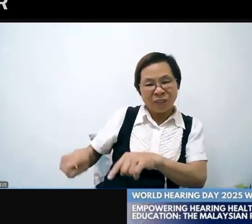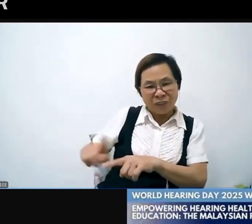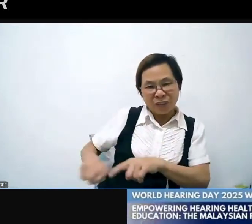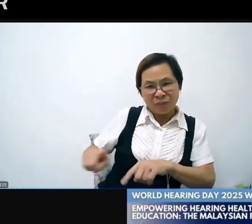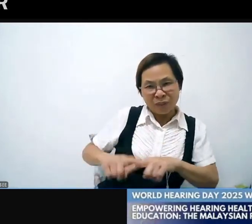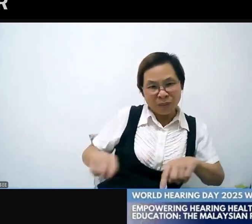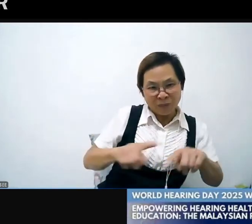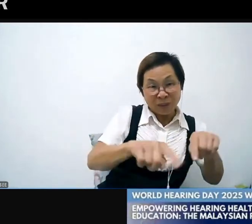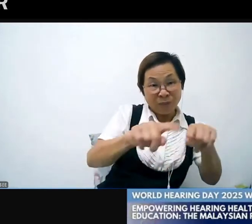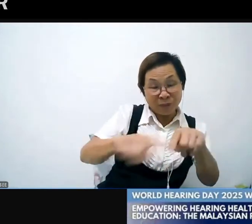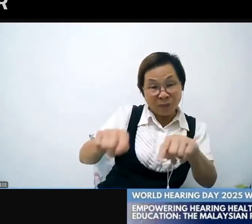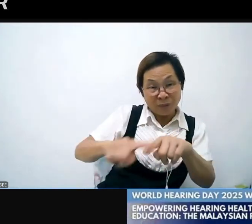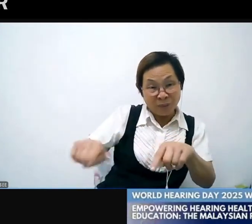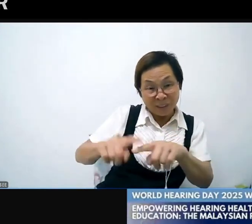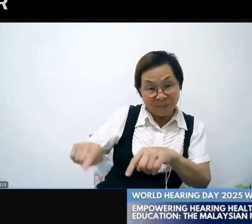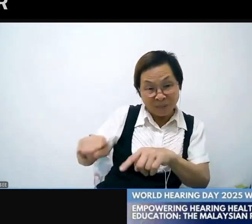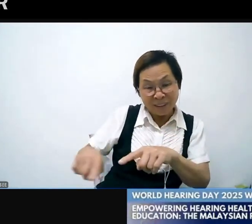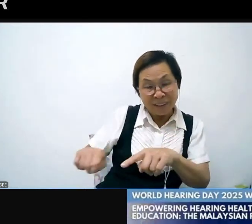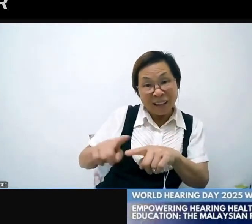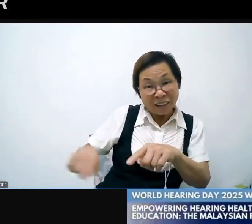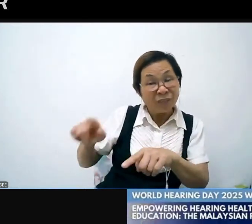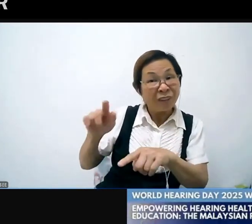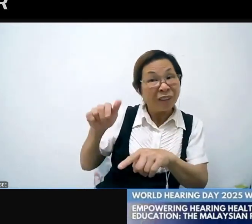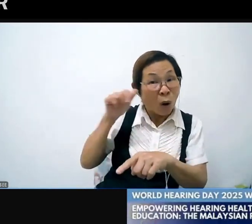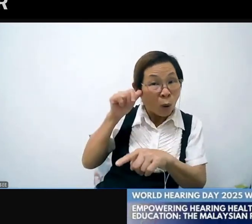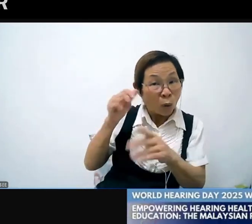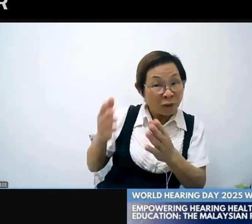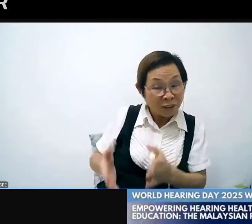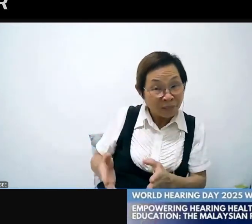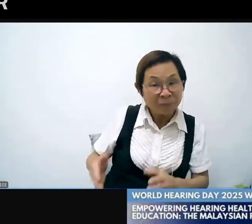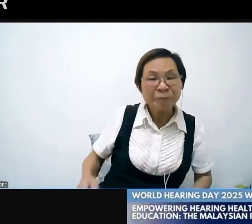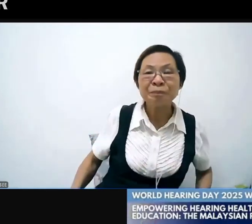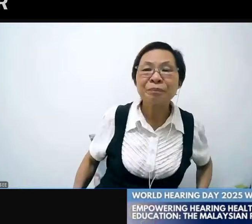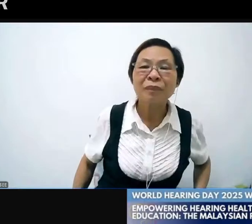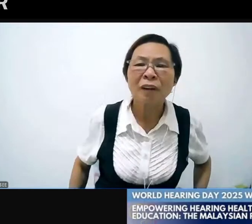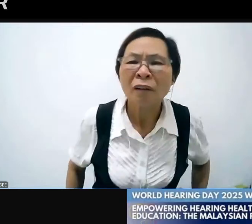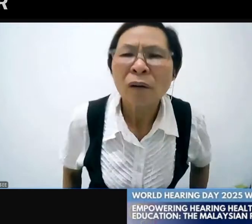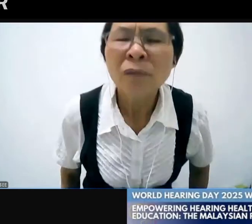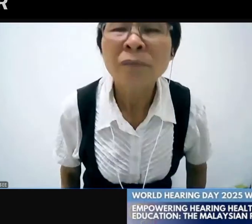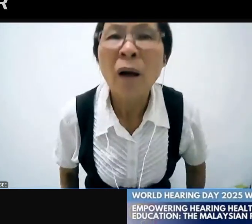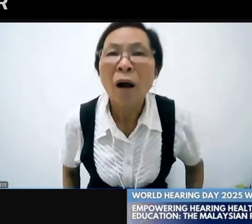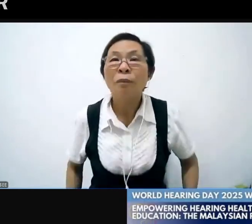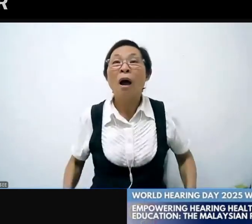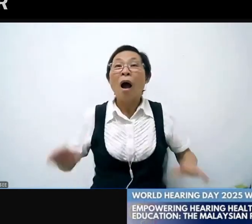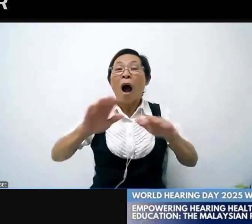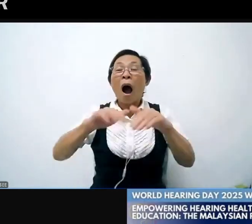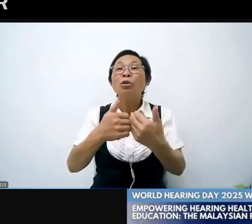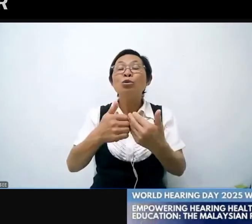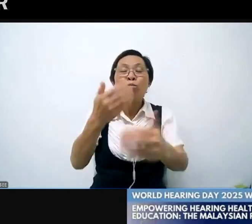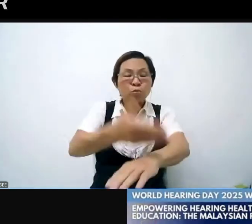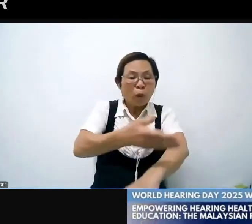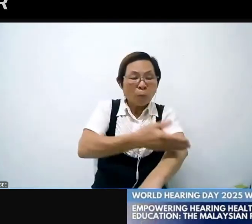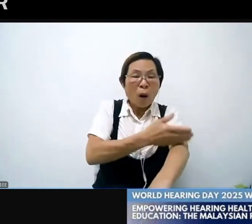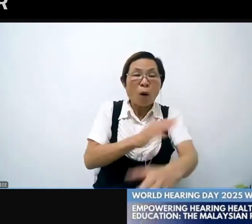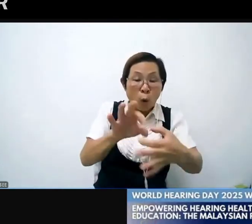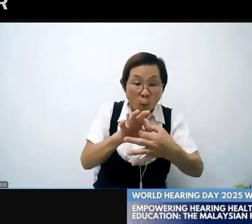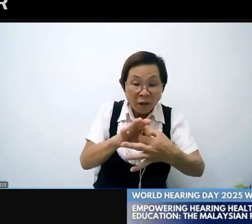Okay, so what do you think? How are we going to enhance these